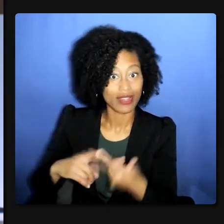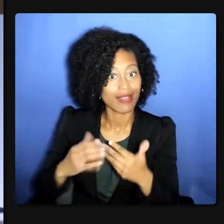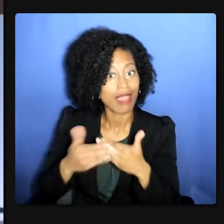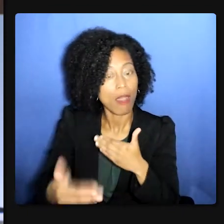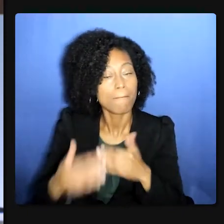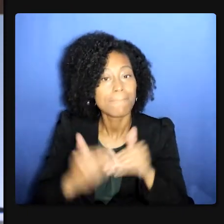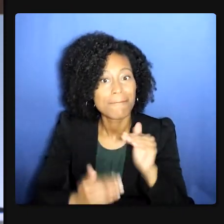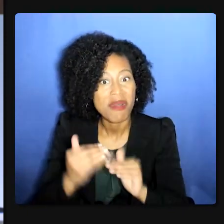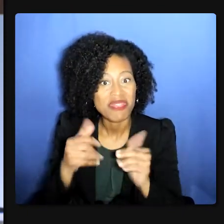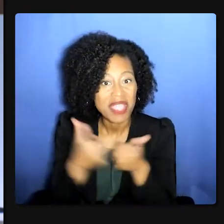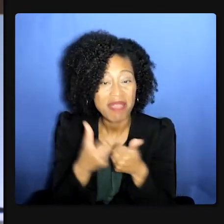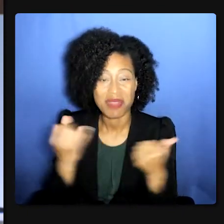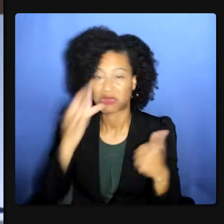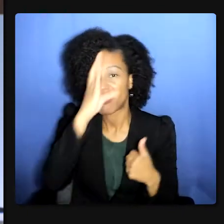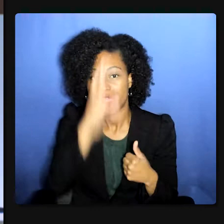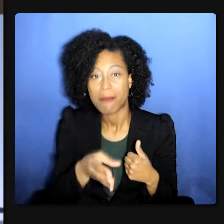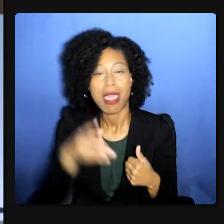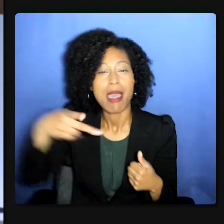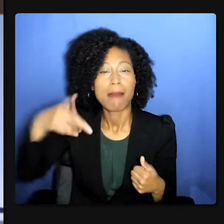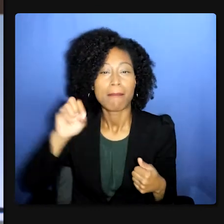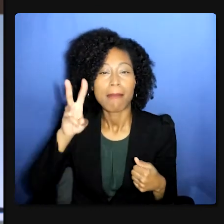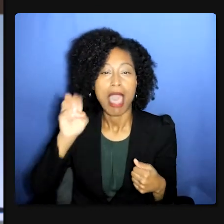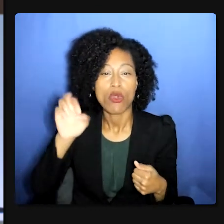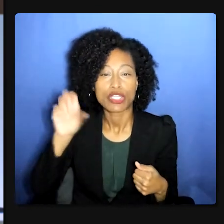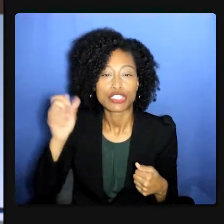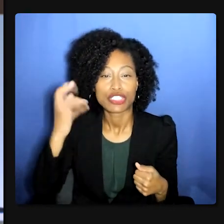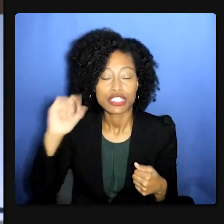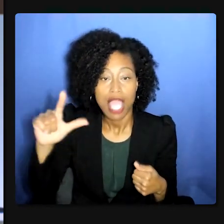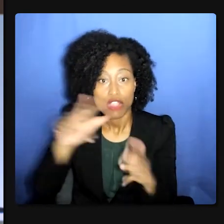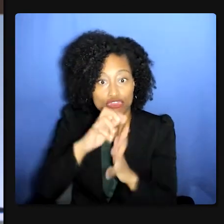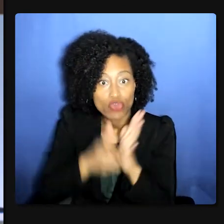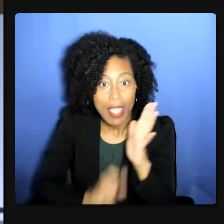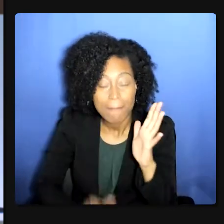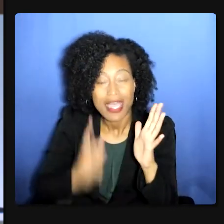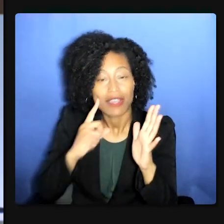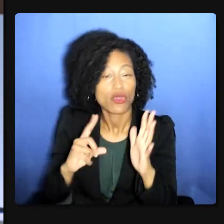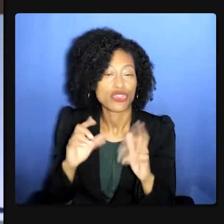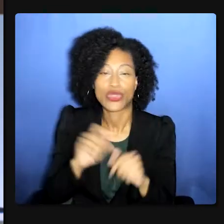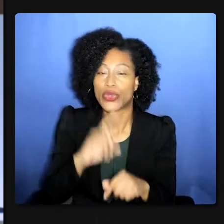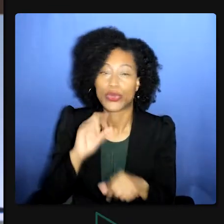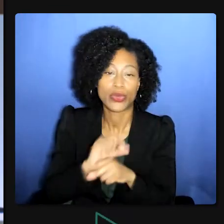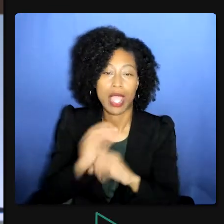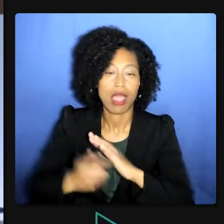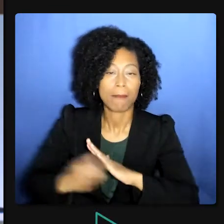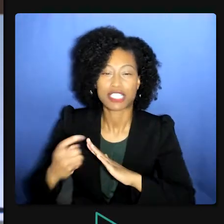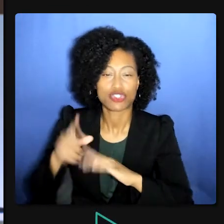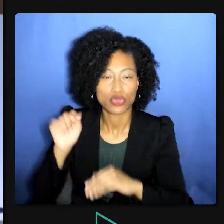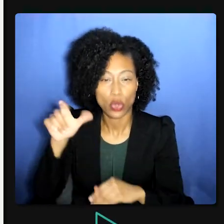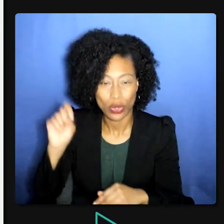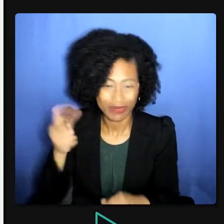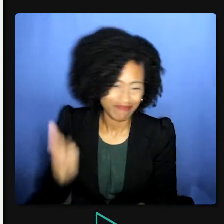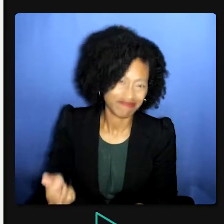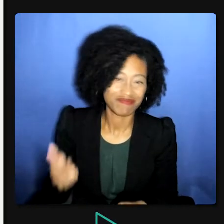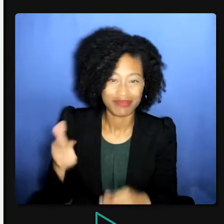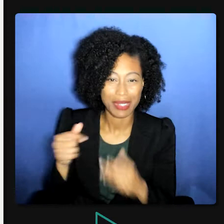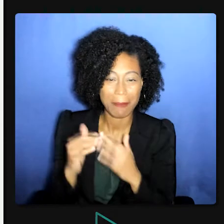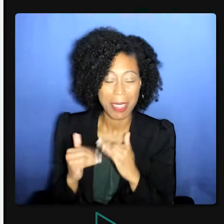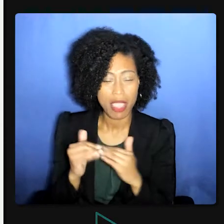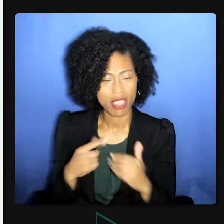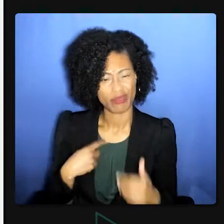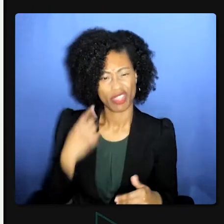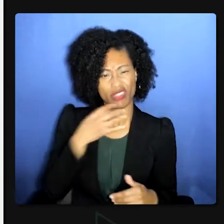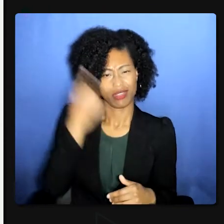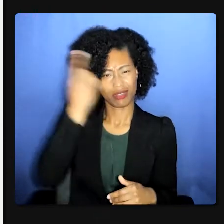game. And in this case, it's a straightforward PowerShell script to kick off Unreal Automation Tool for a headless build. Okay, so you